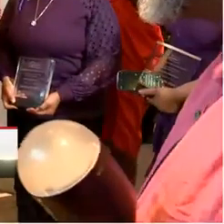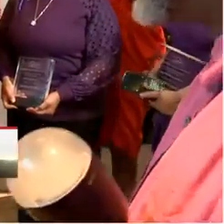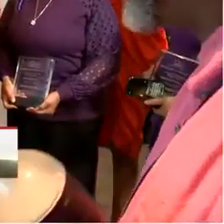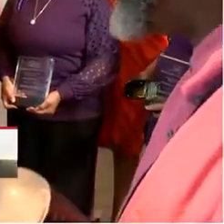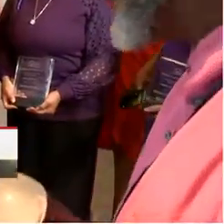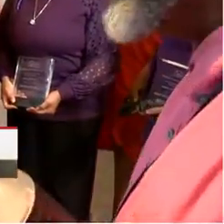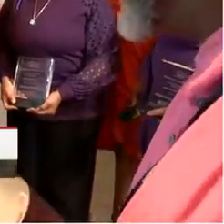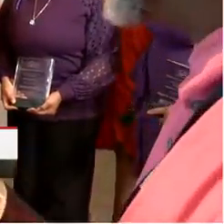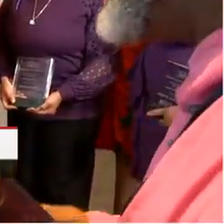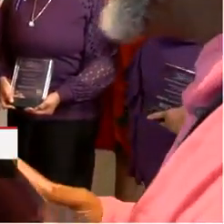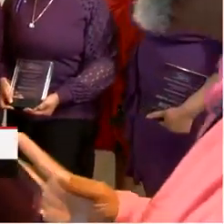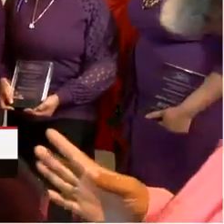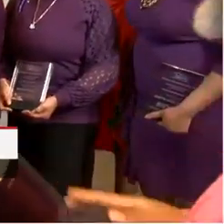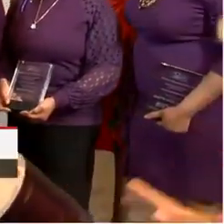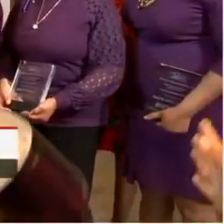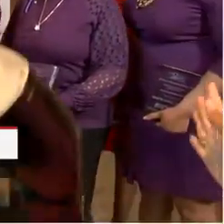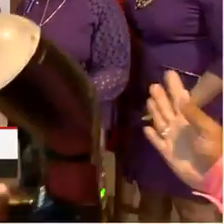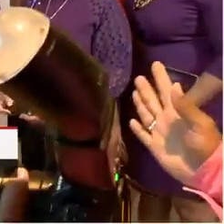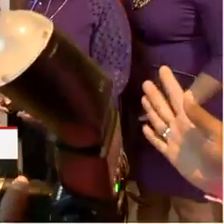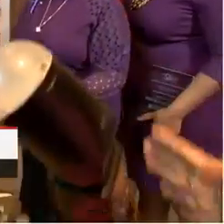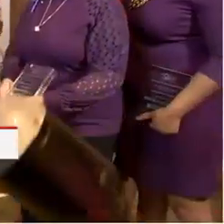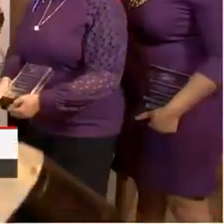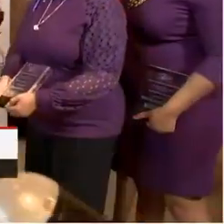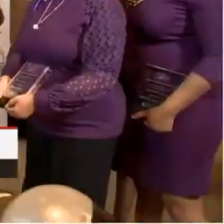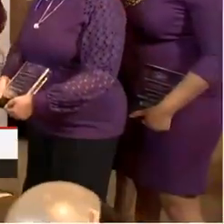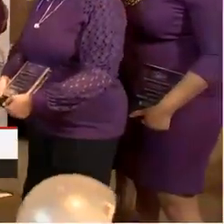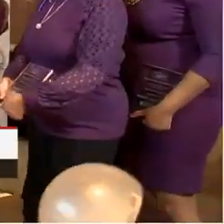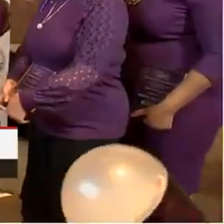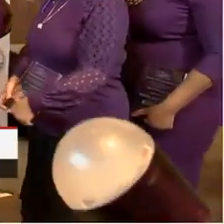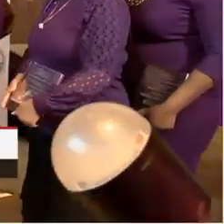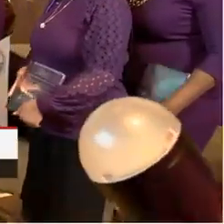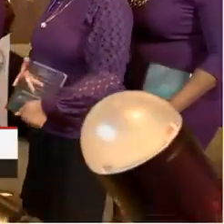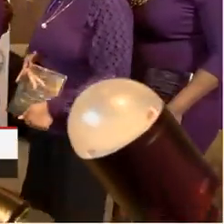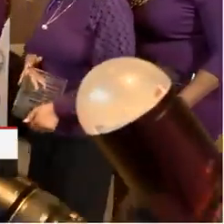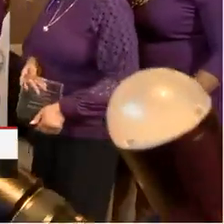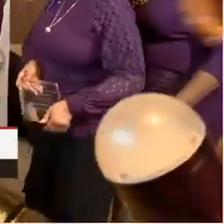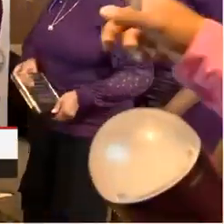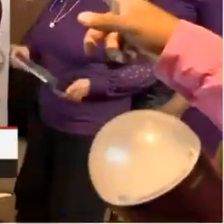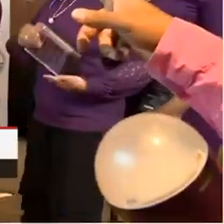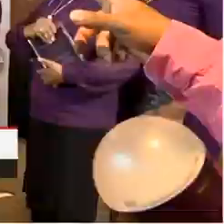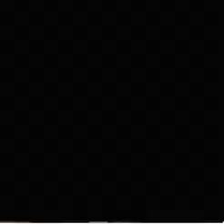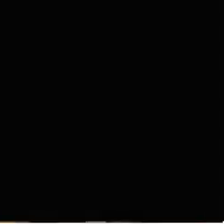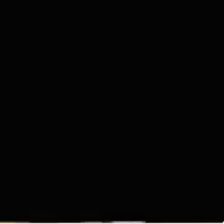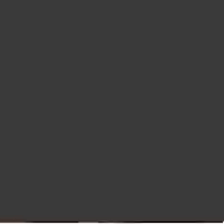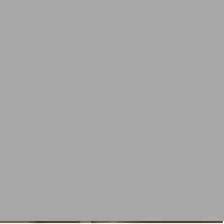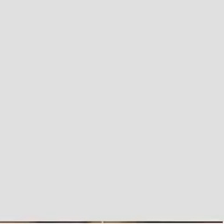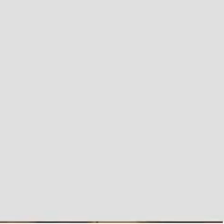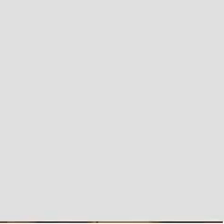It's gonna be. I'm about to get excited. you want to go, Mr. Town?